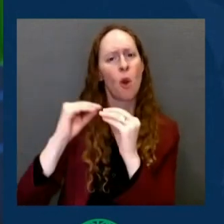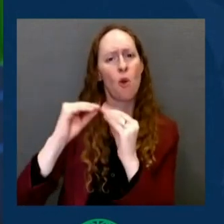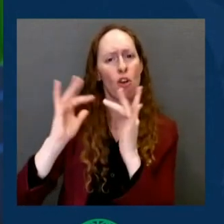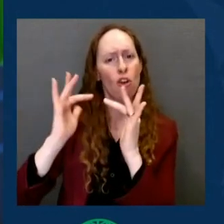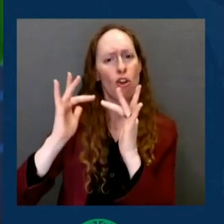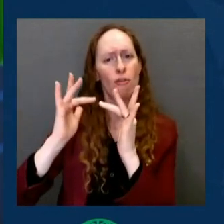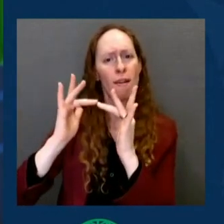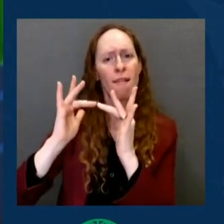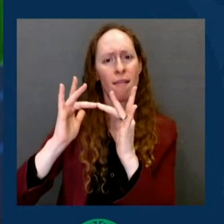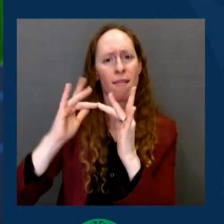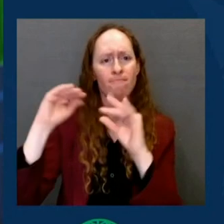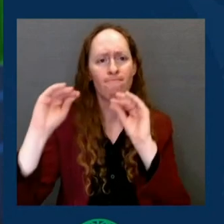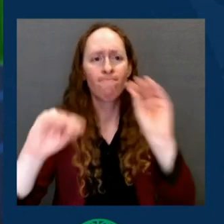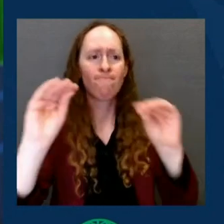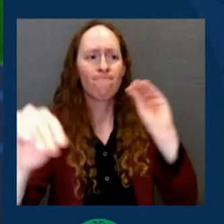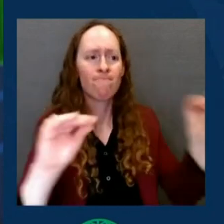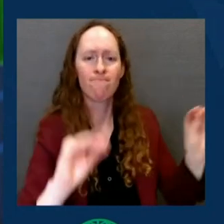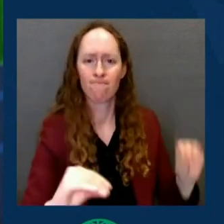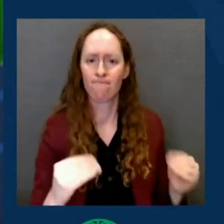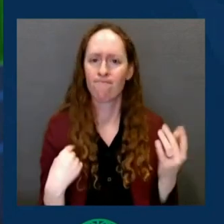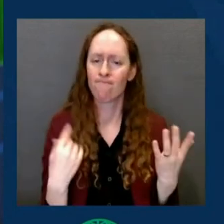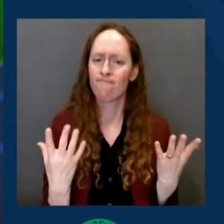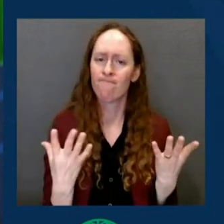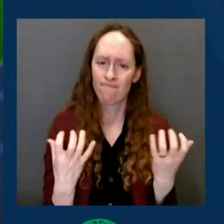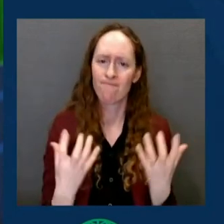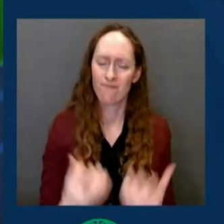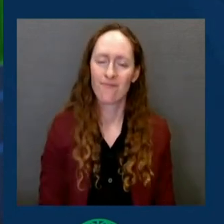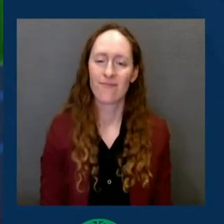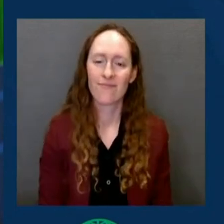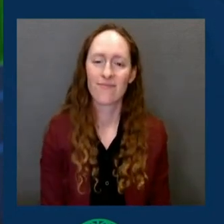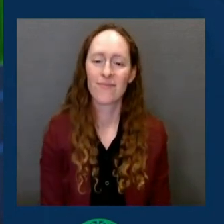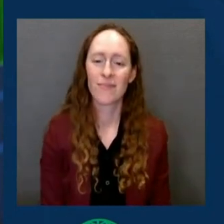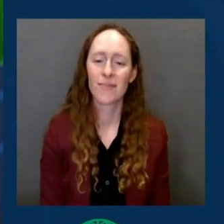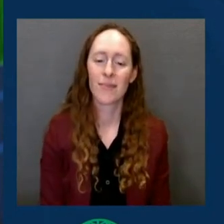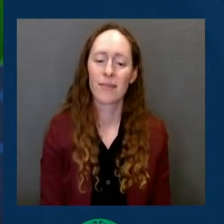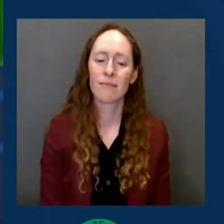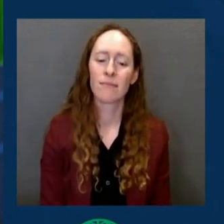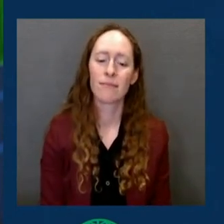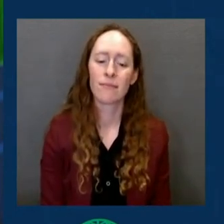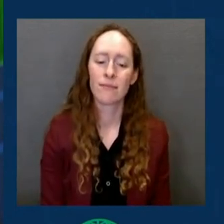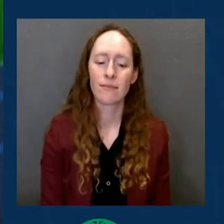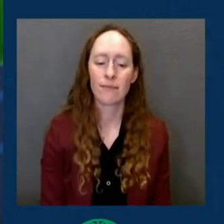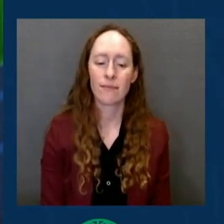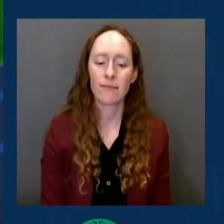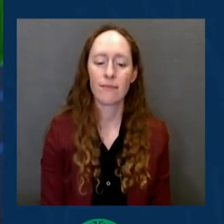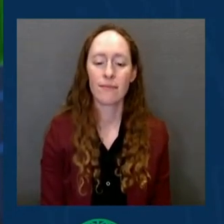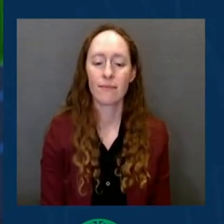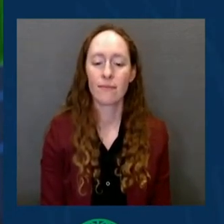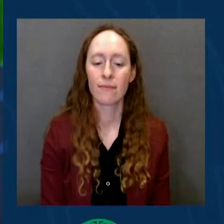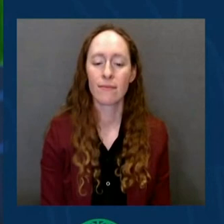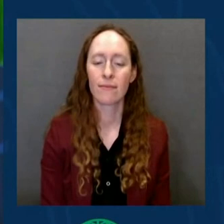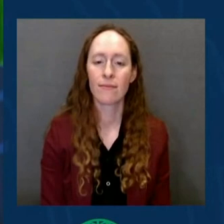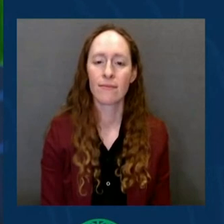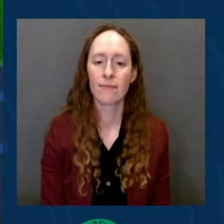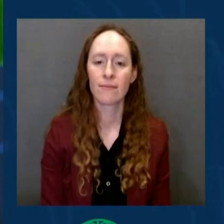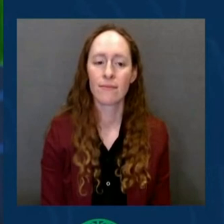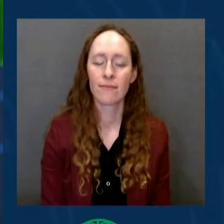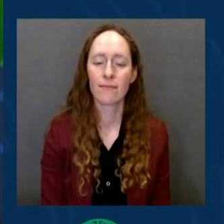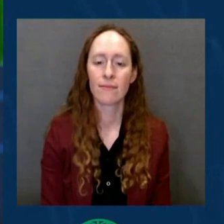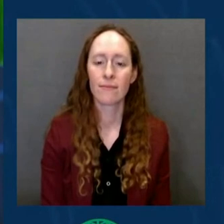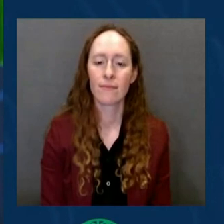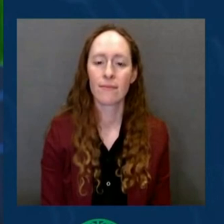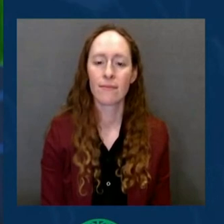business forum your statement that Africa is the last great worksite of the world